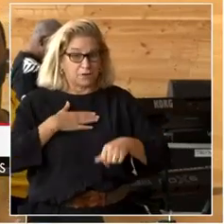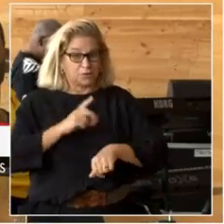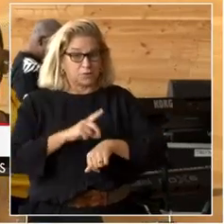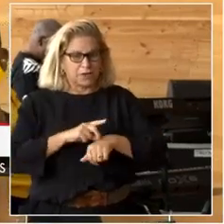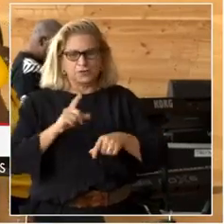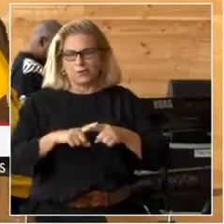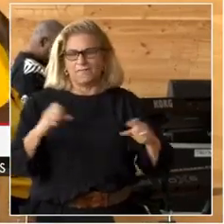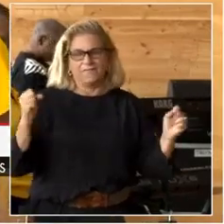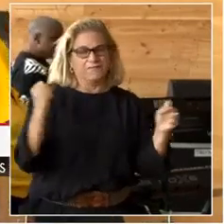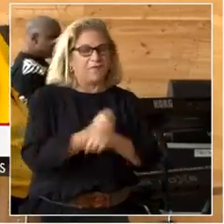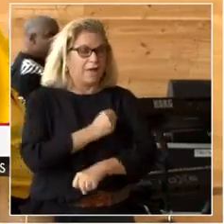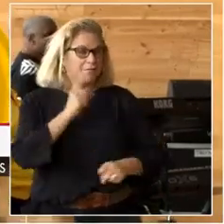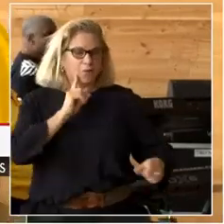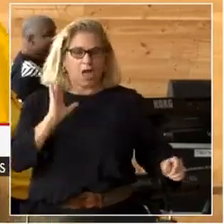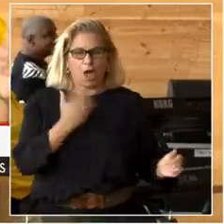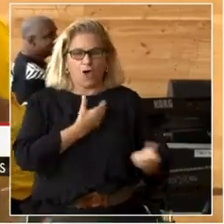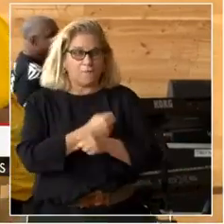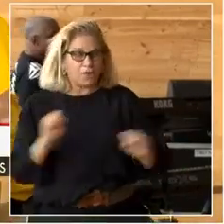freedom.